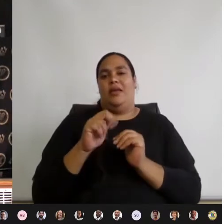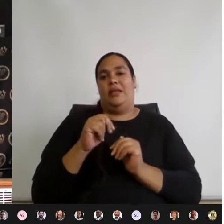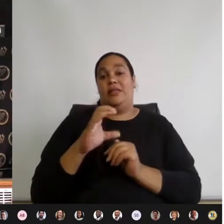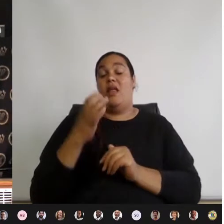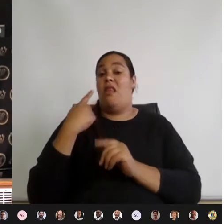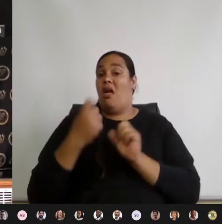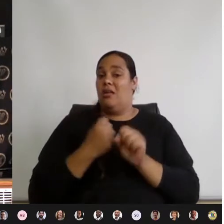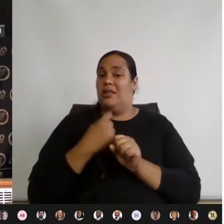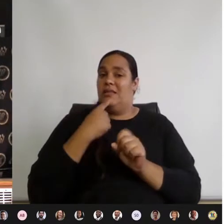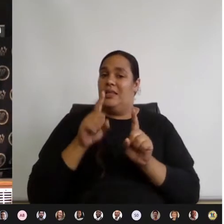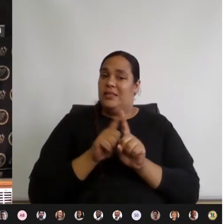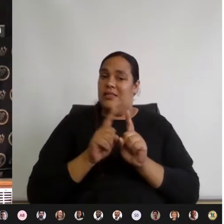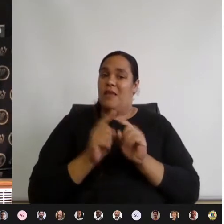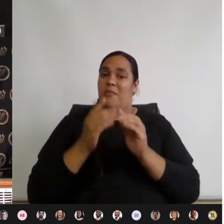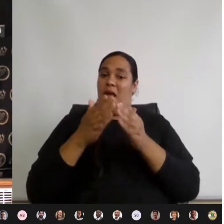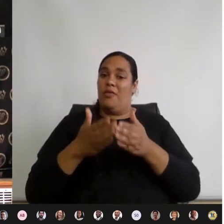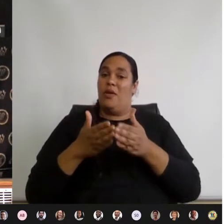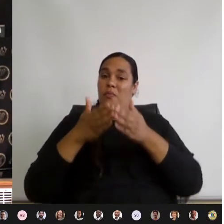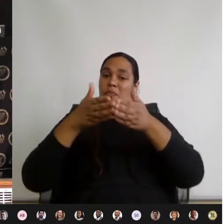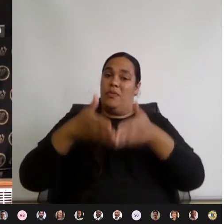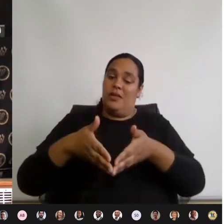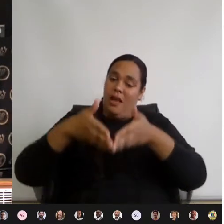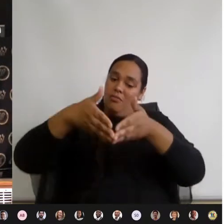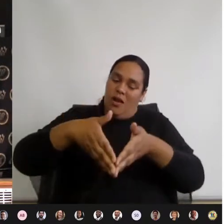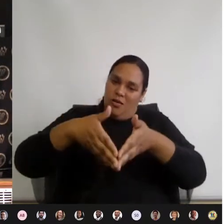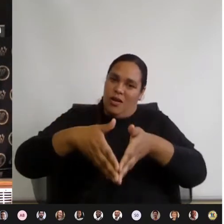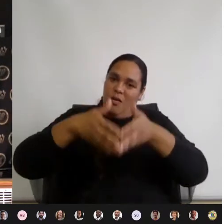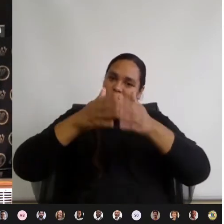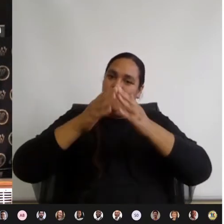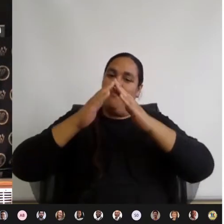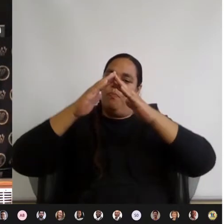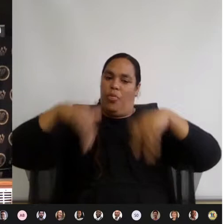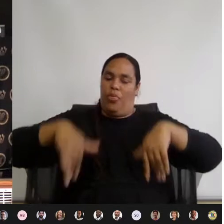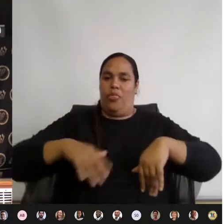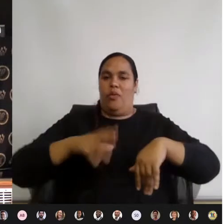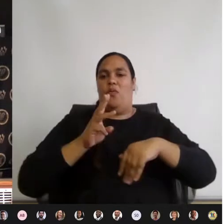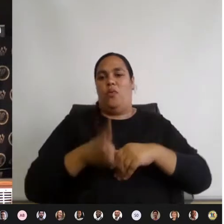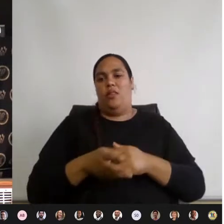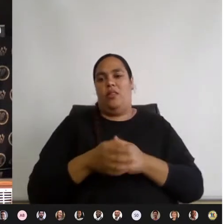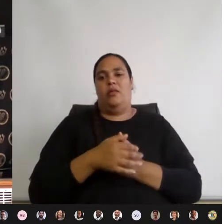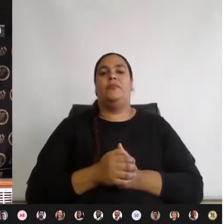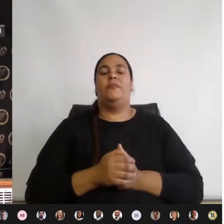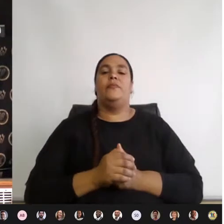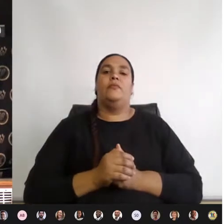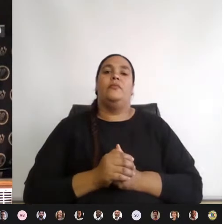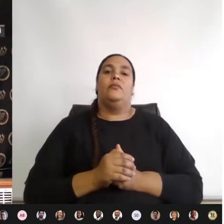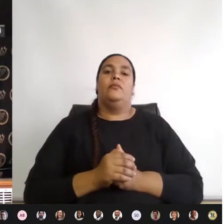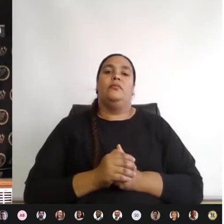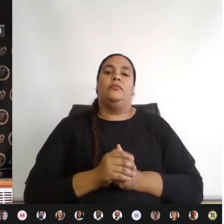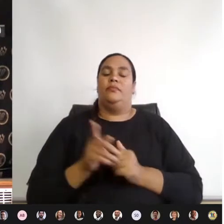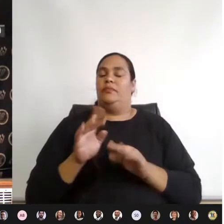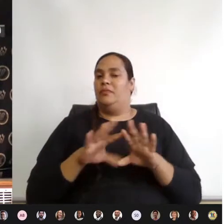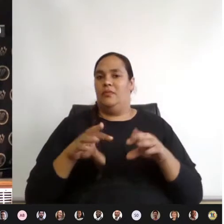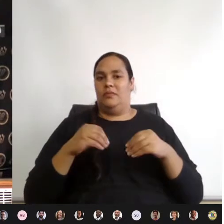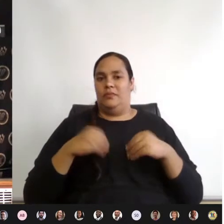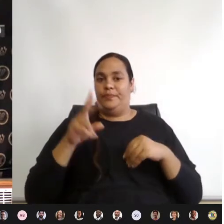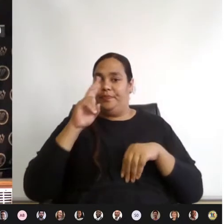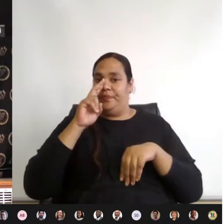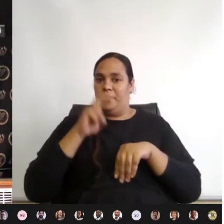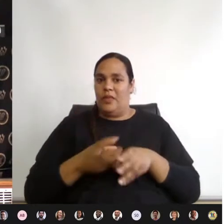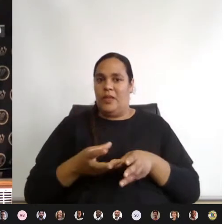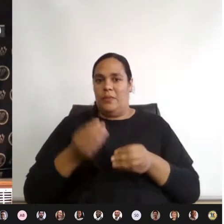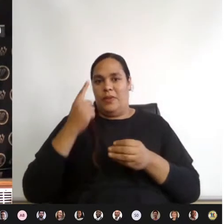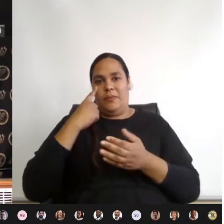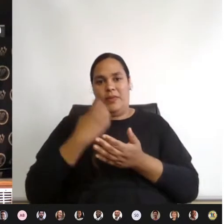like the Titanic, just keep on going down until we hit the bottom of the ocean. That is unacceptable, and you need to actually stand